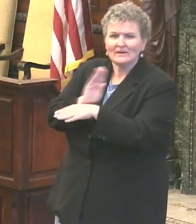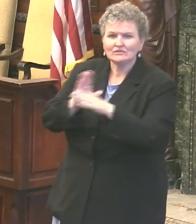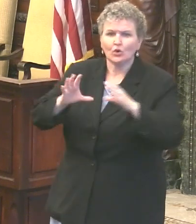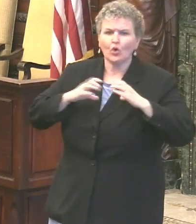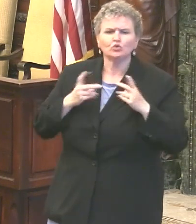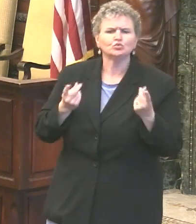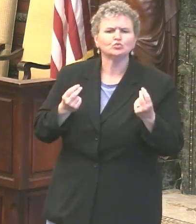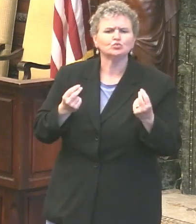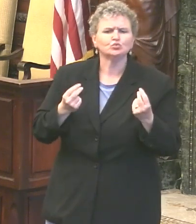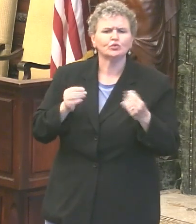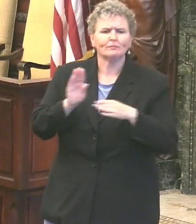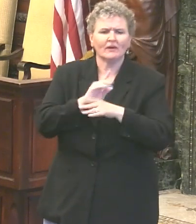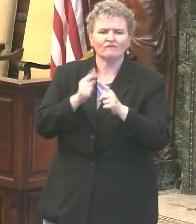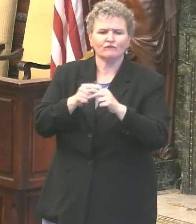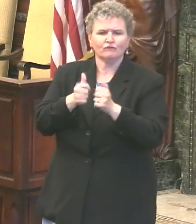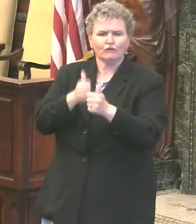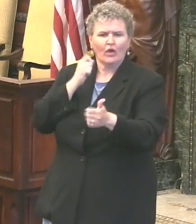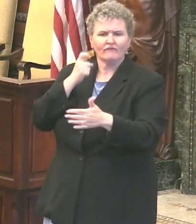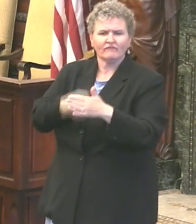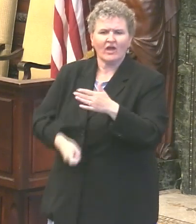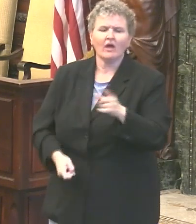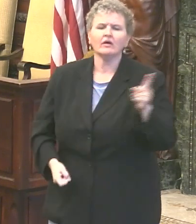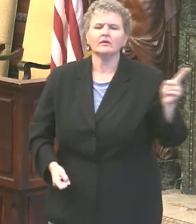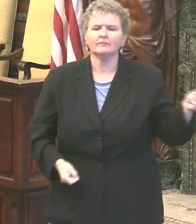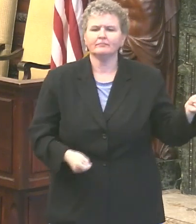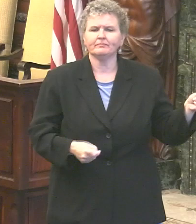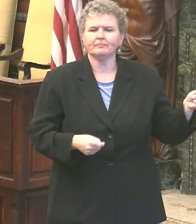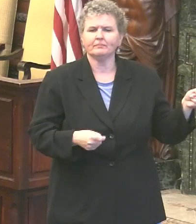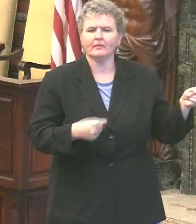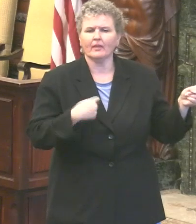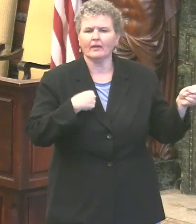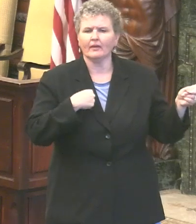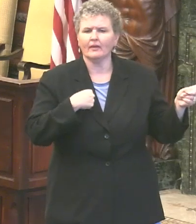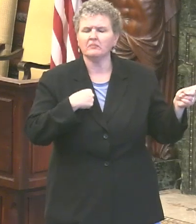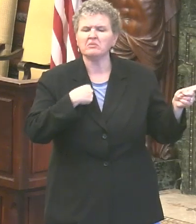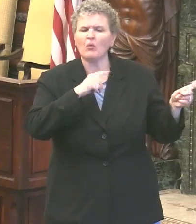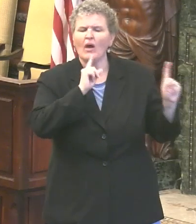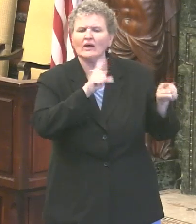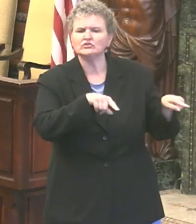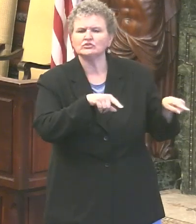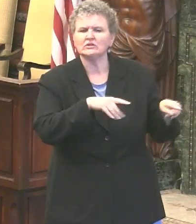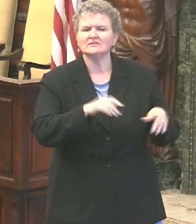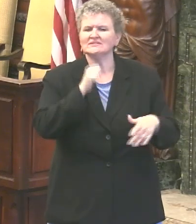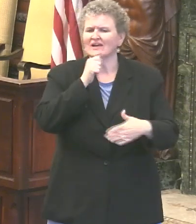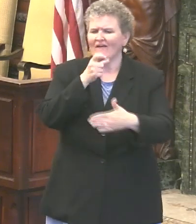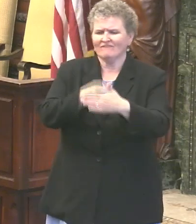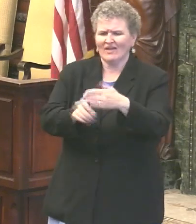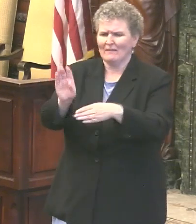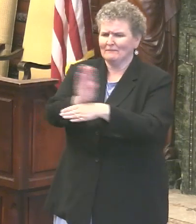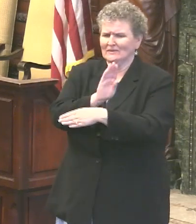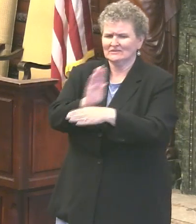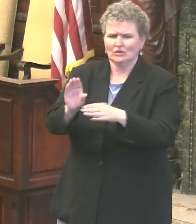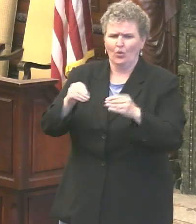can answer that, Mayor. So we are not fining any business owners for not enforcing the mask rule,